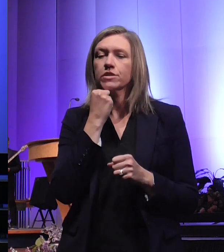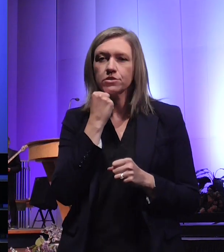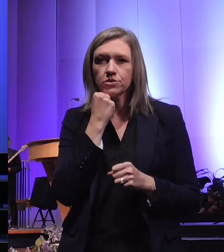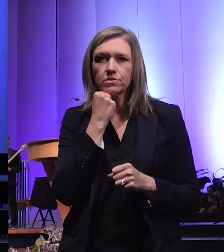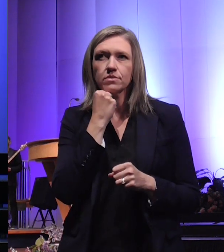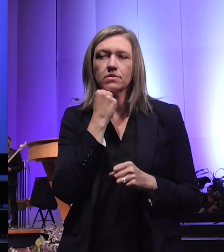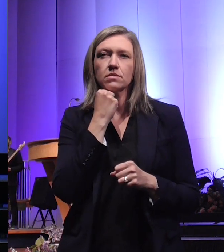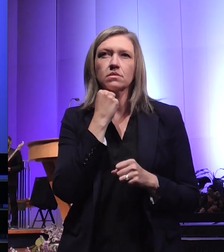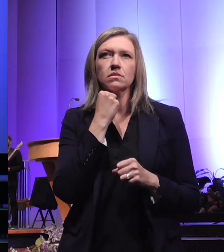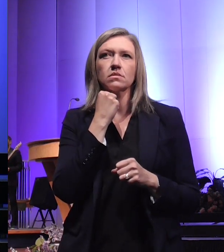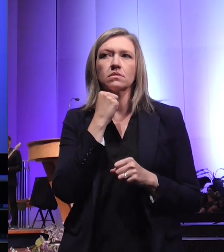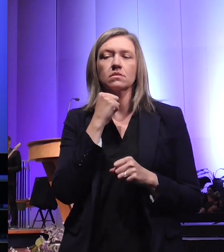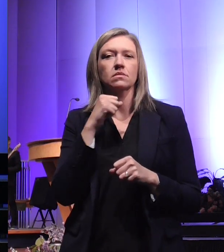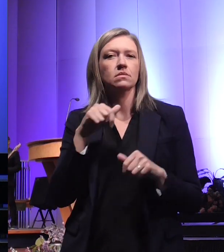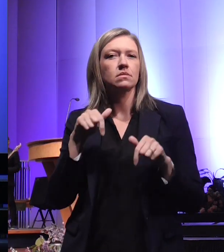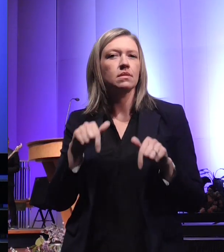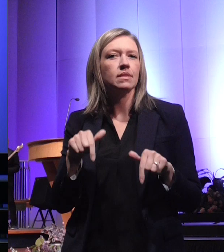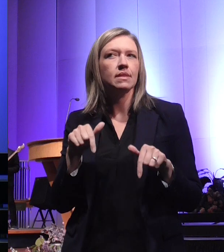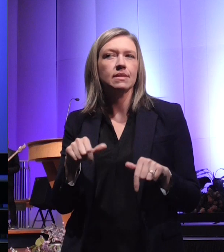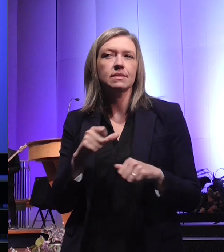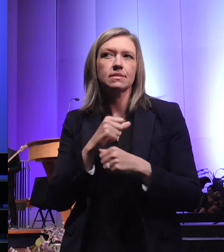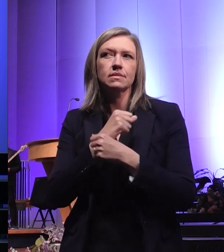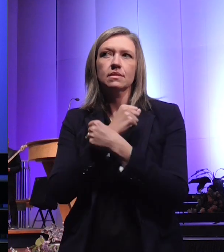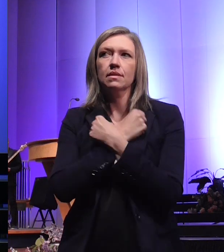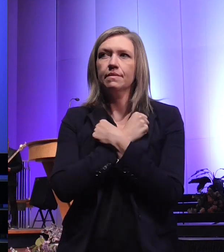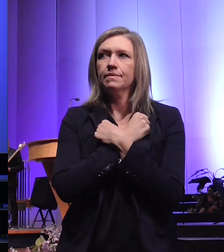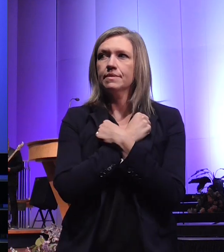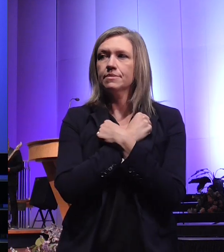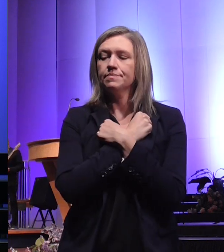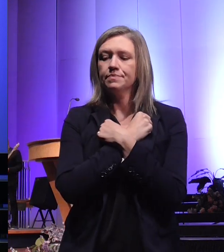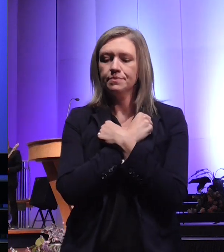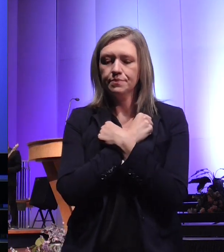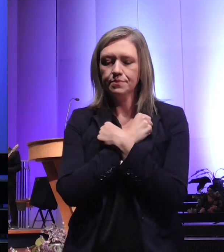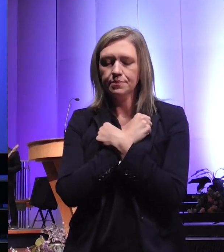precious, this love.